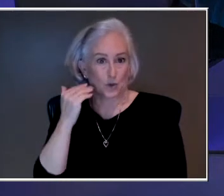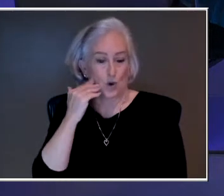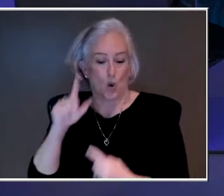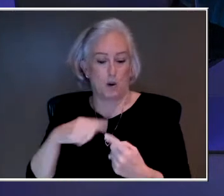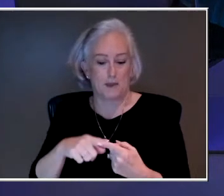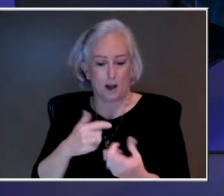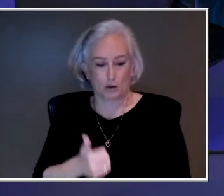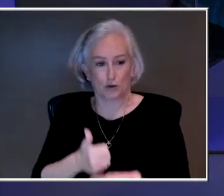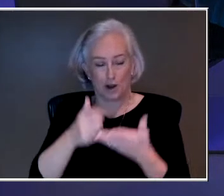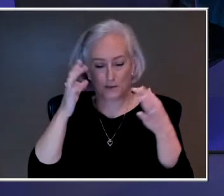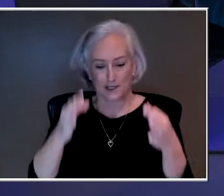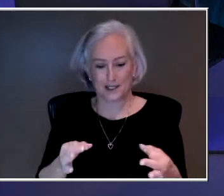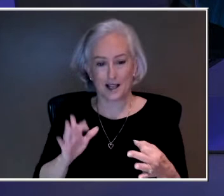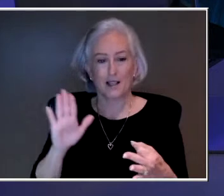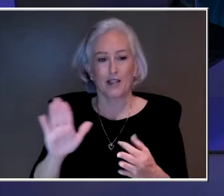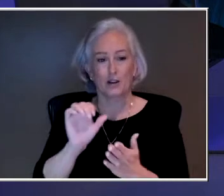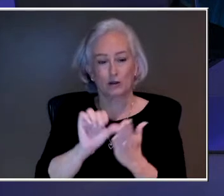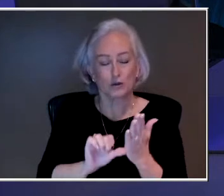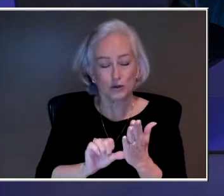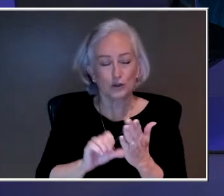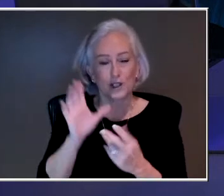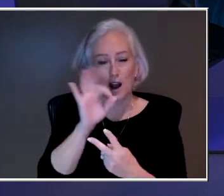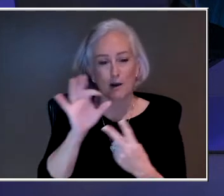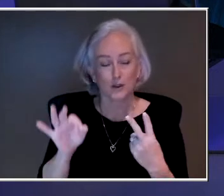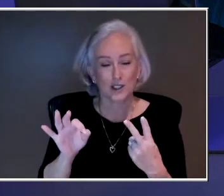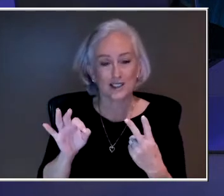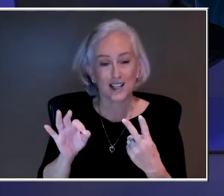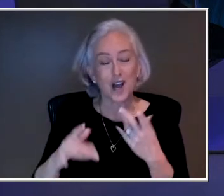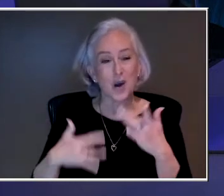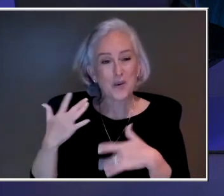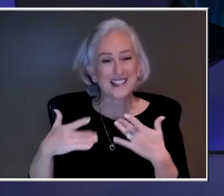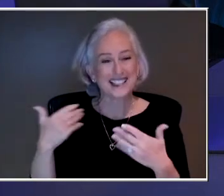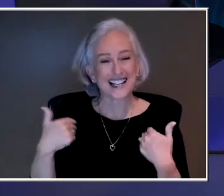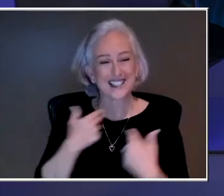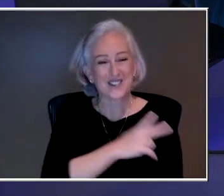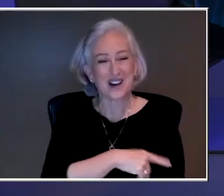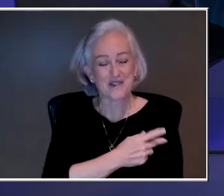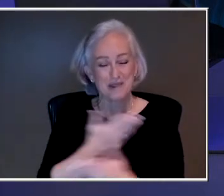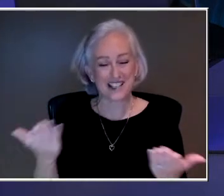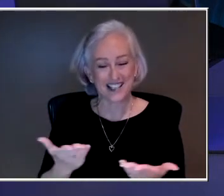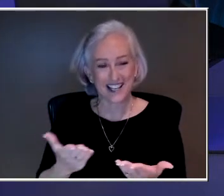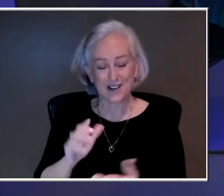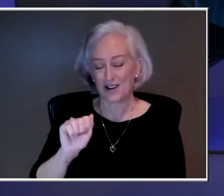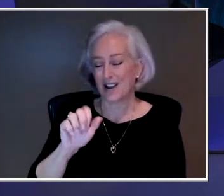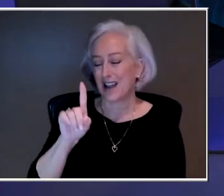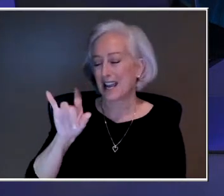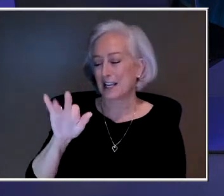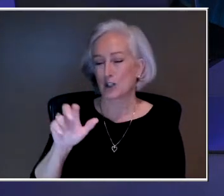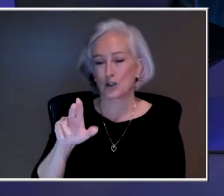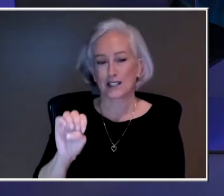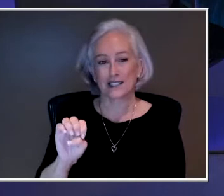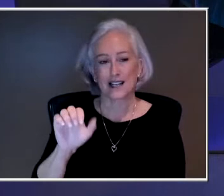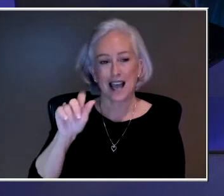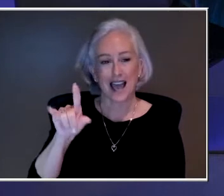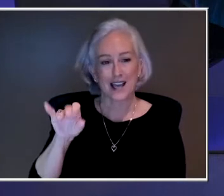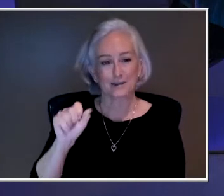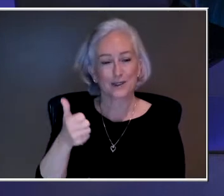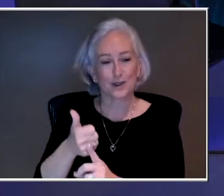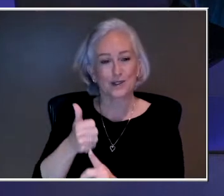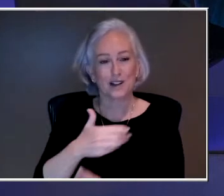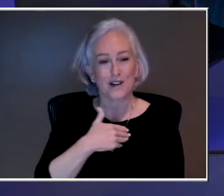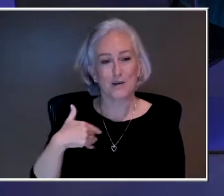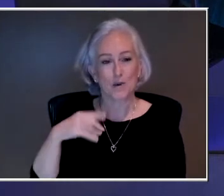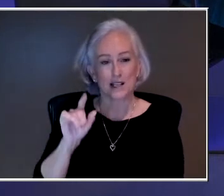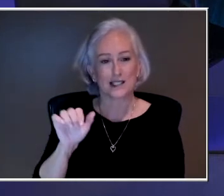surgery options. And we're also thrilled to have one of their patients with us, Adrienne Adams. She was diagnosed with breast cancer in May